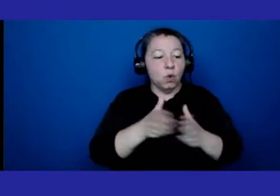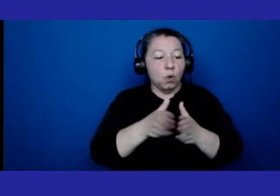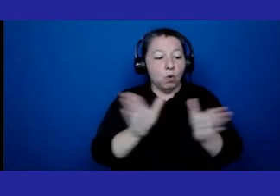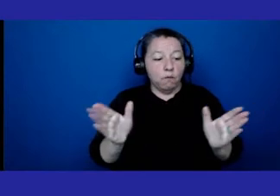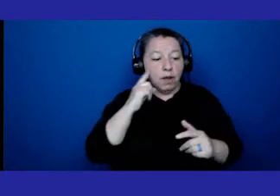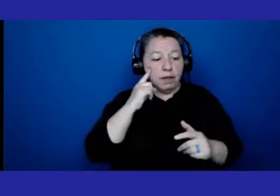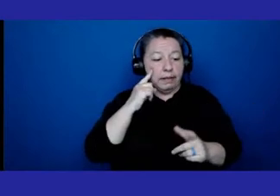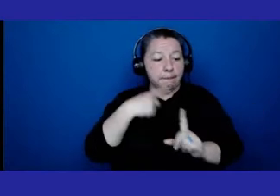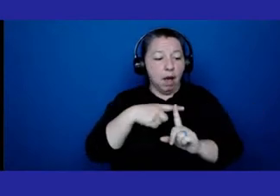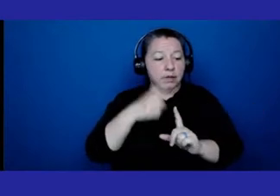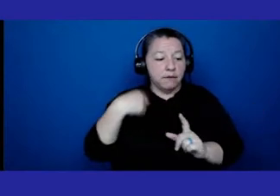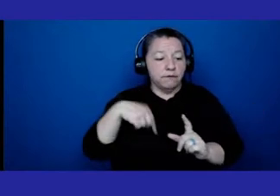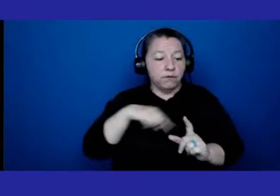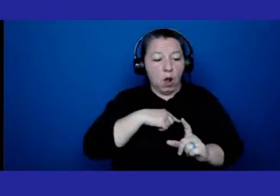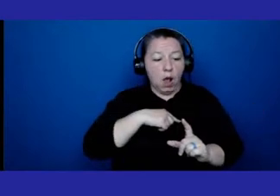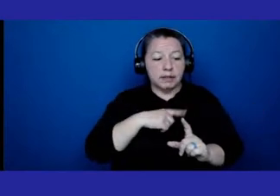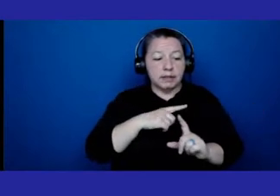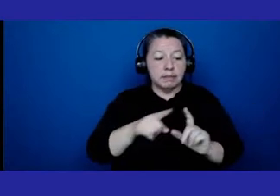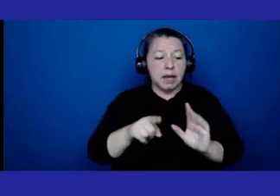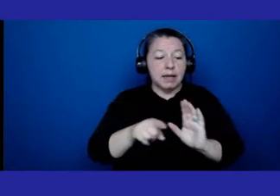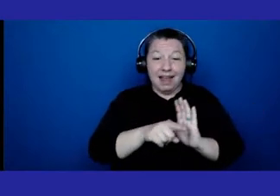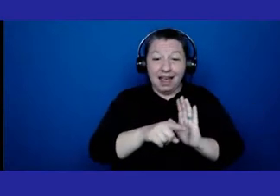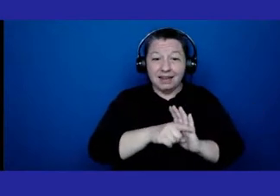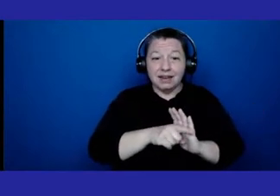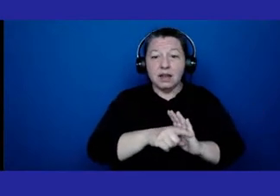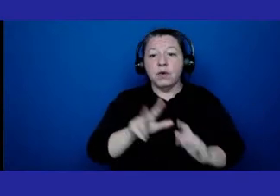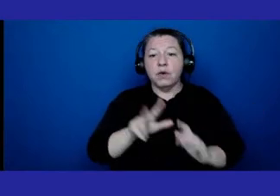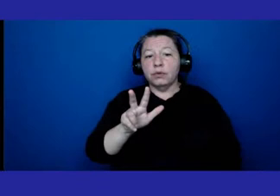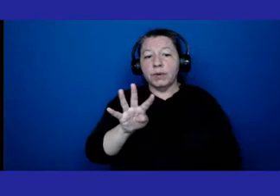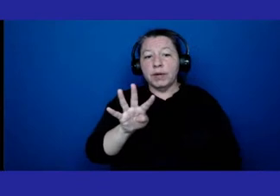positive for us. On the negative side, the 340B